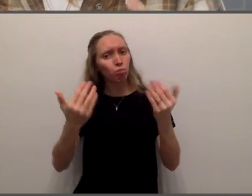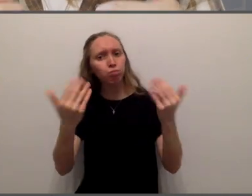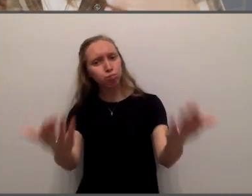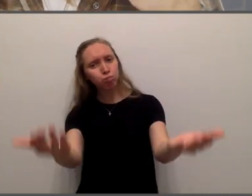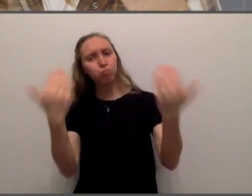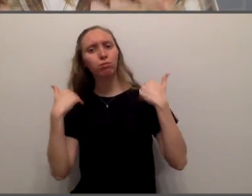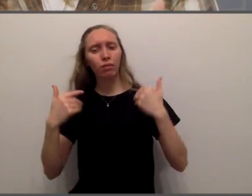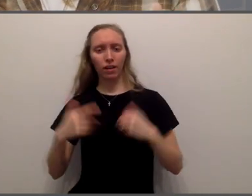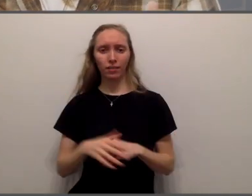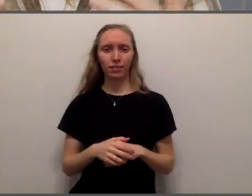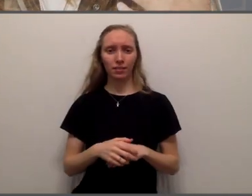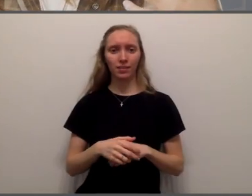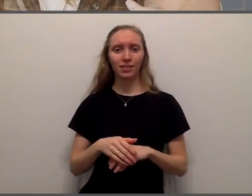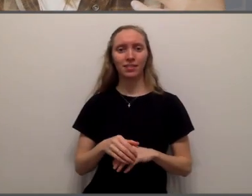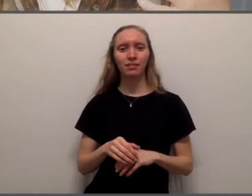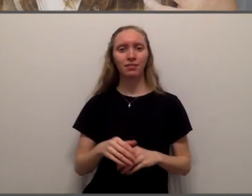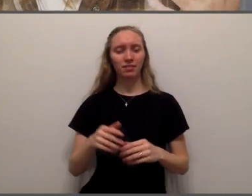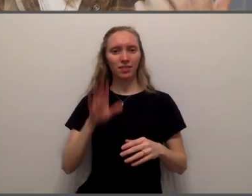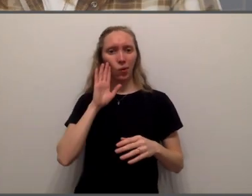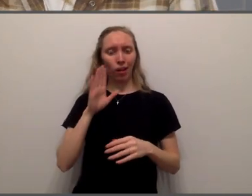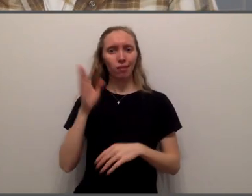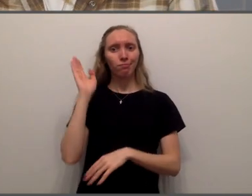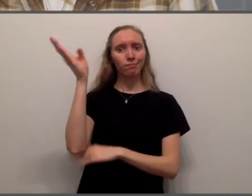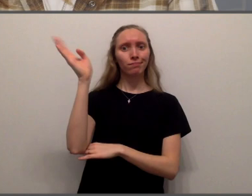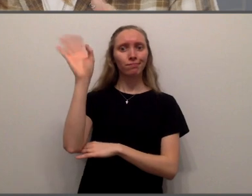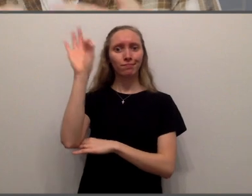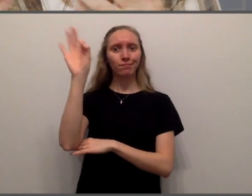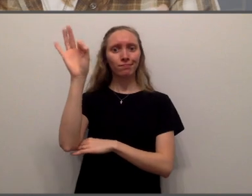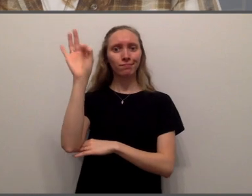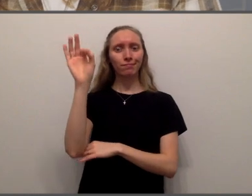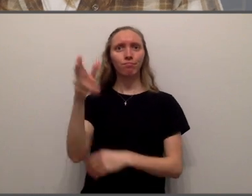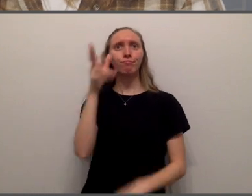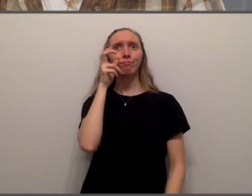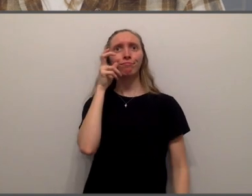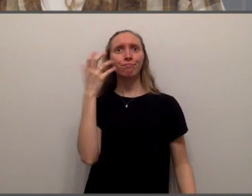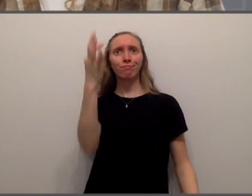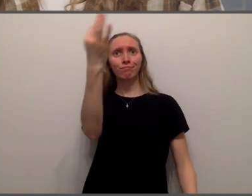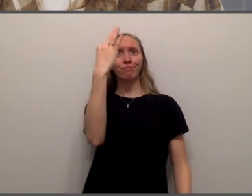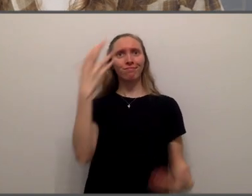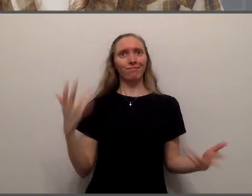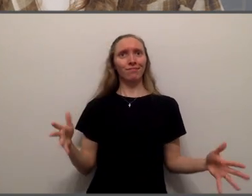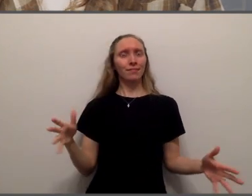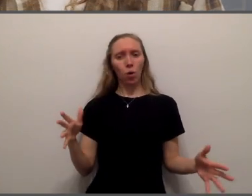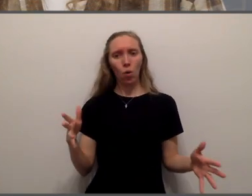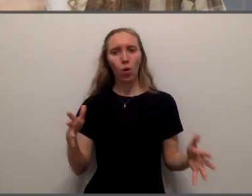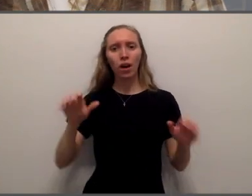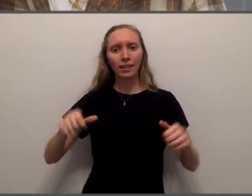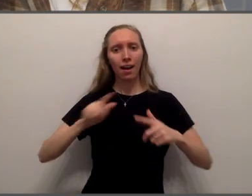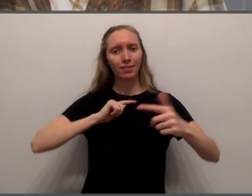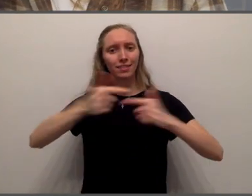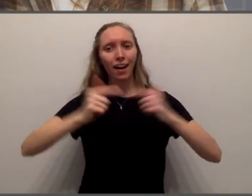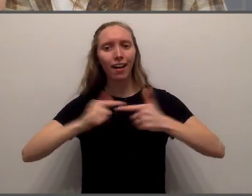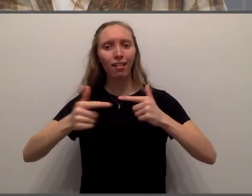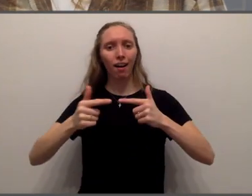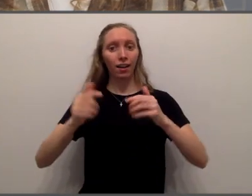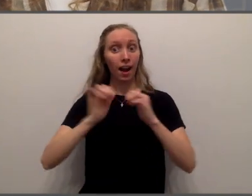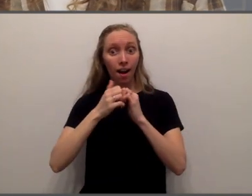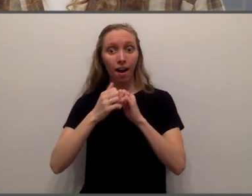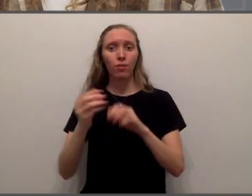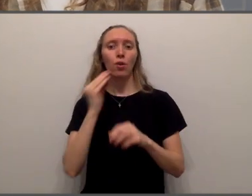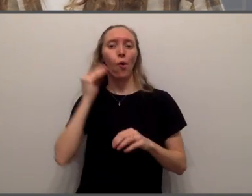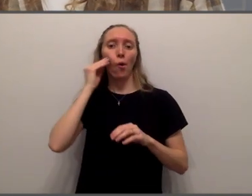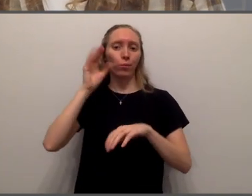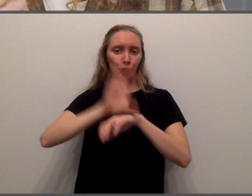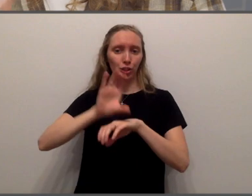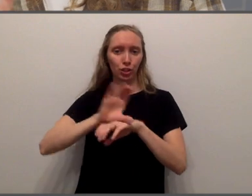this monologue into dialogue so that you can participate in the learning actively would be fantastic. So we encourage you all to sign up for a